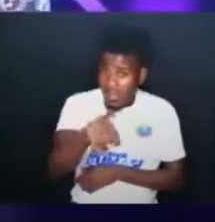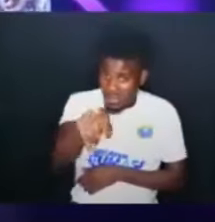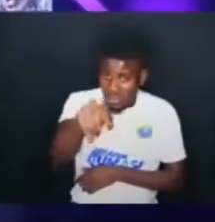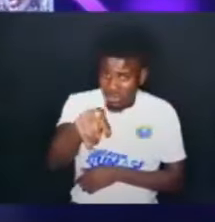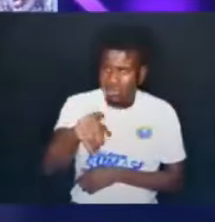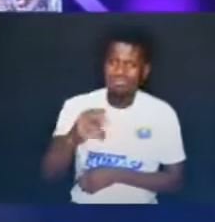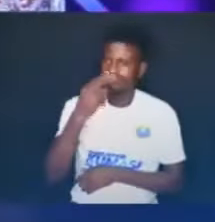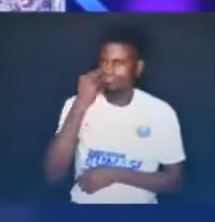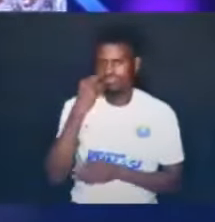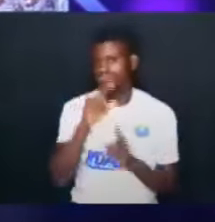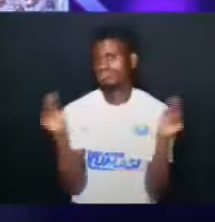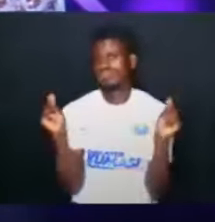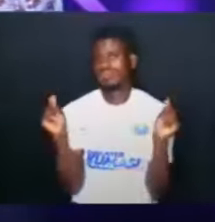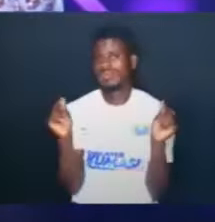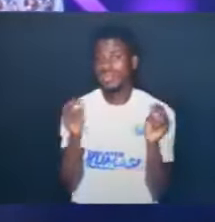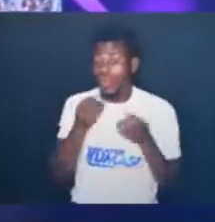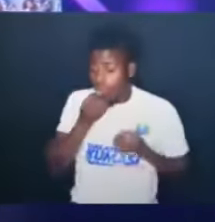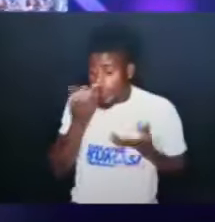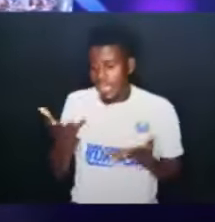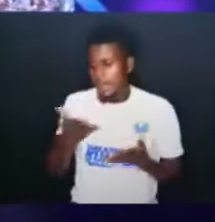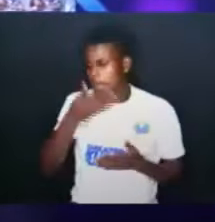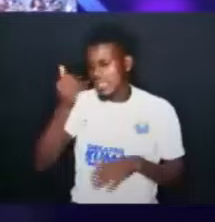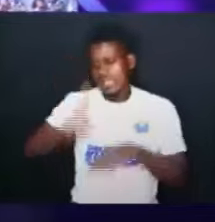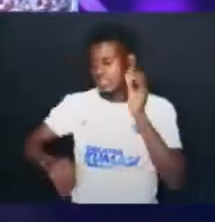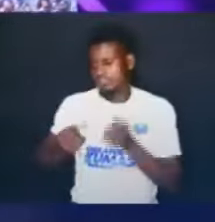Obedience is certainly better than